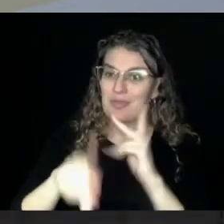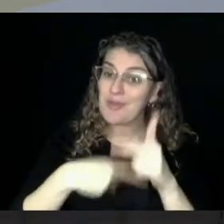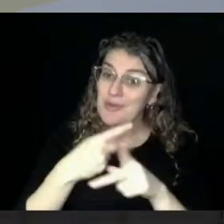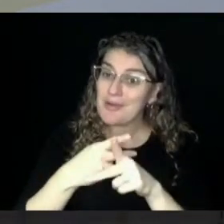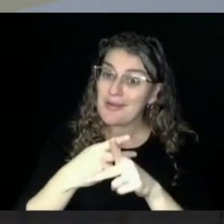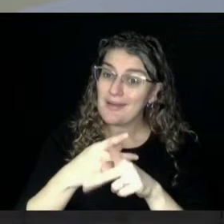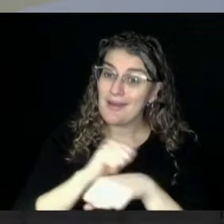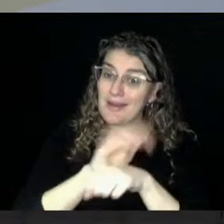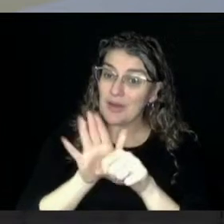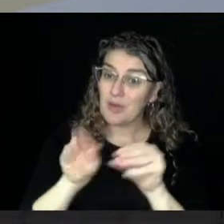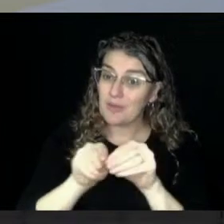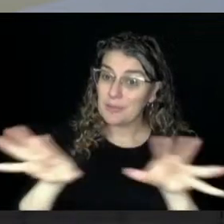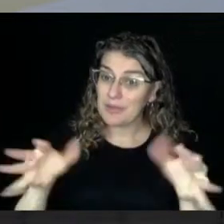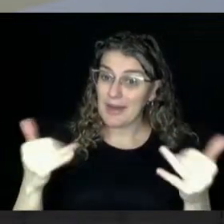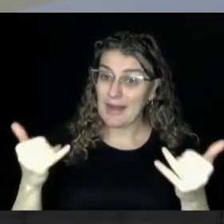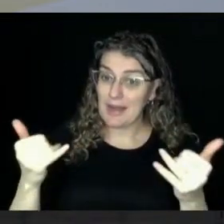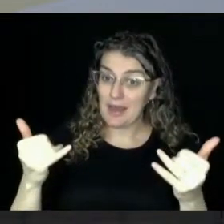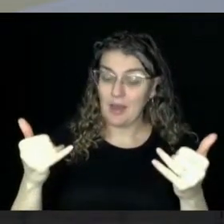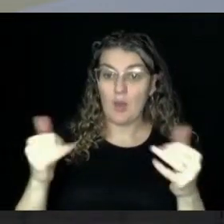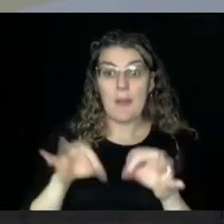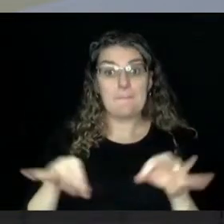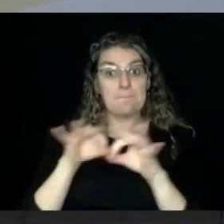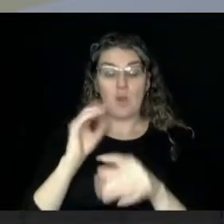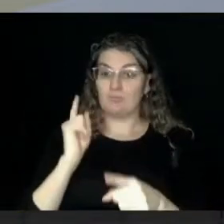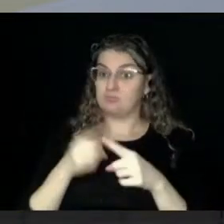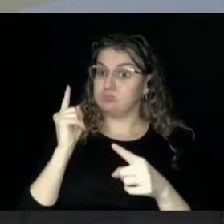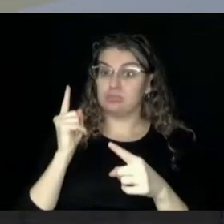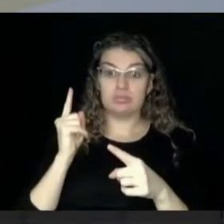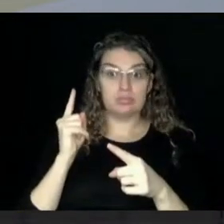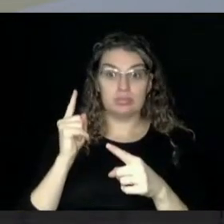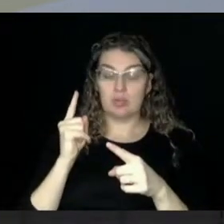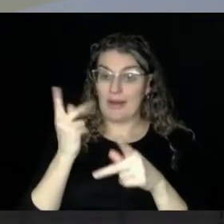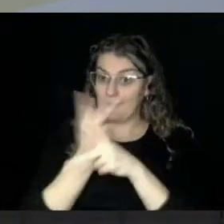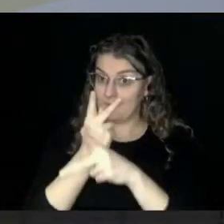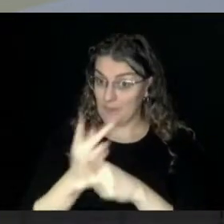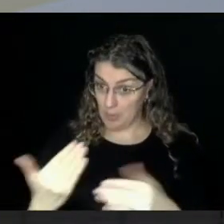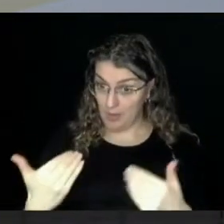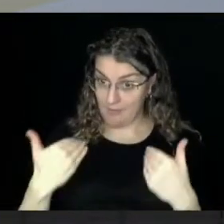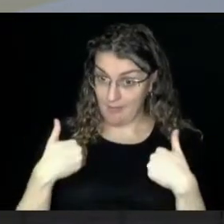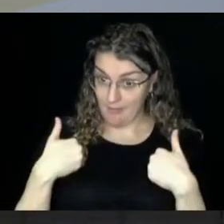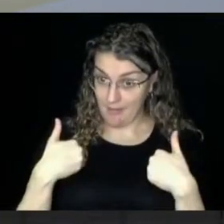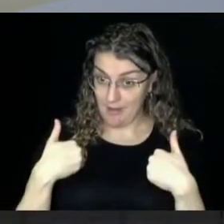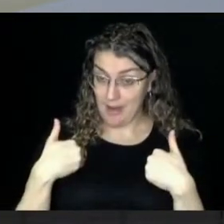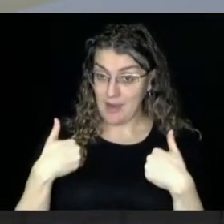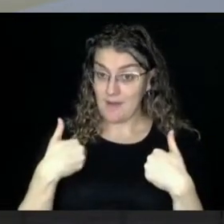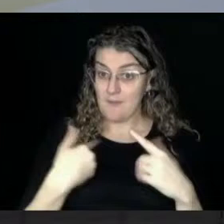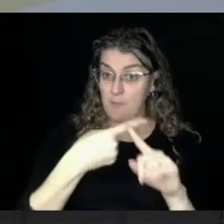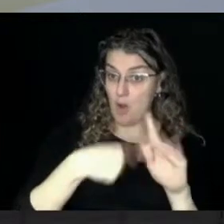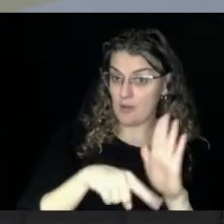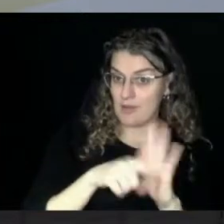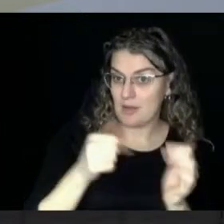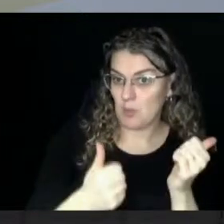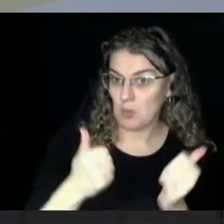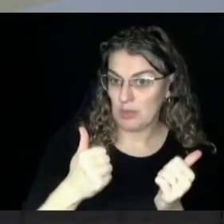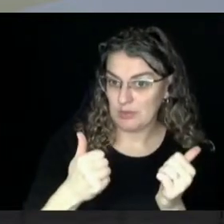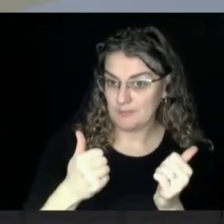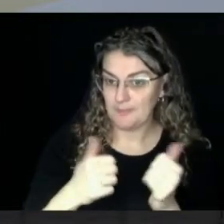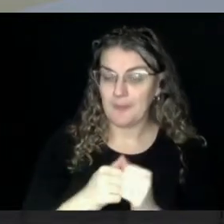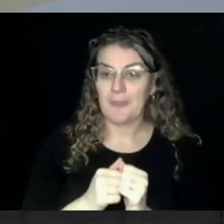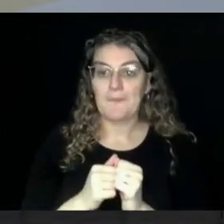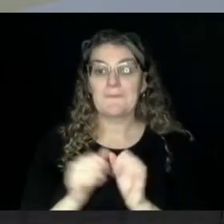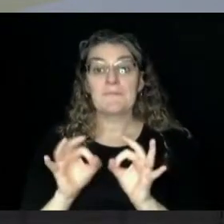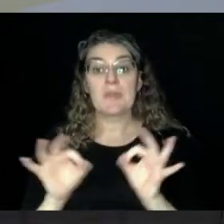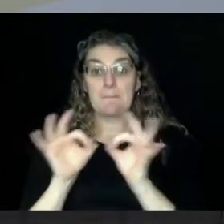identify as quickly as possible any positive COVID test and variant